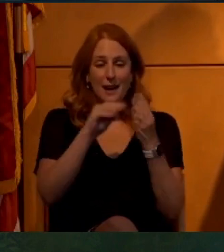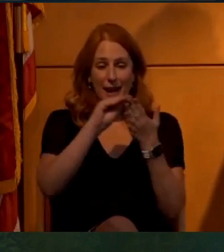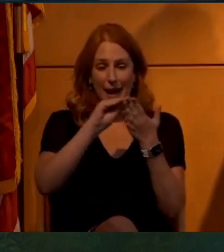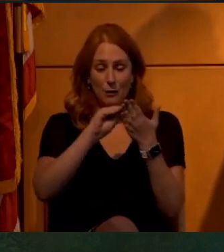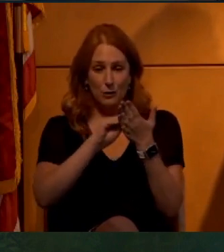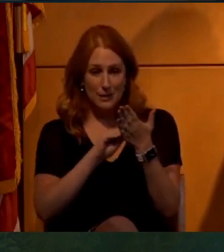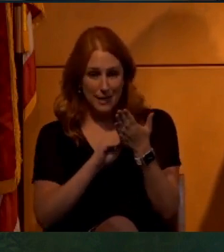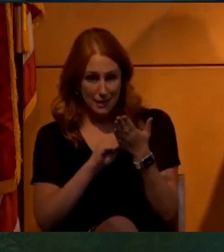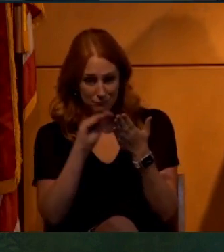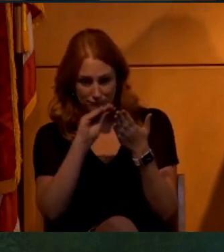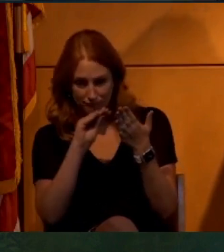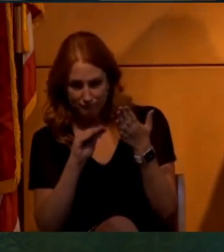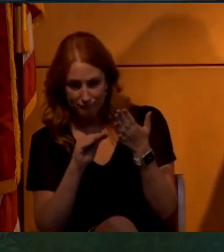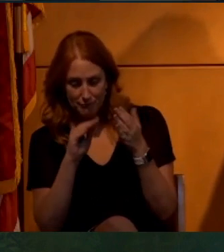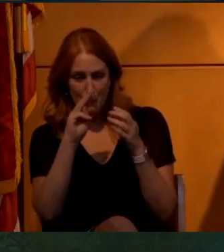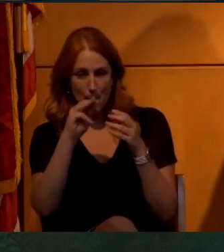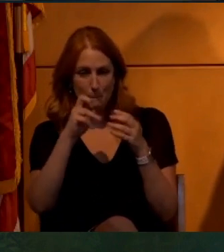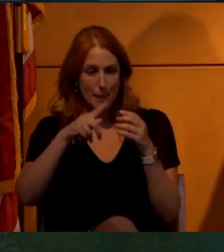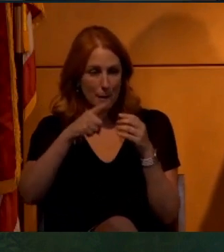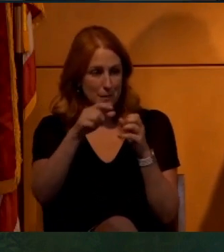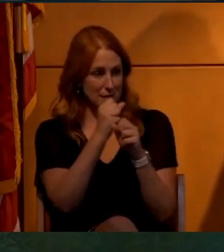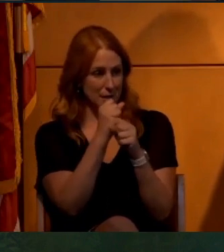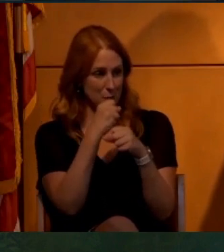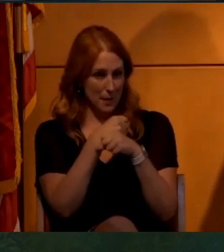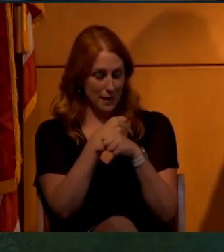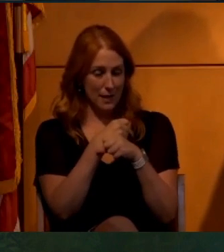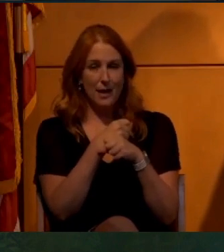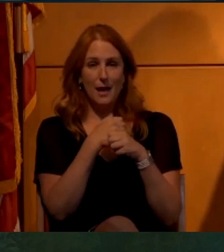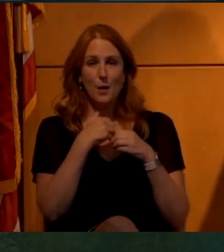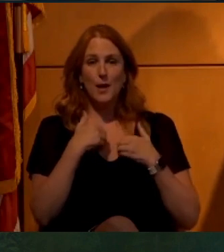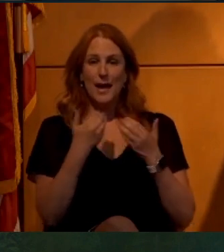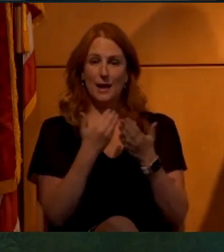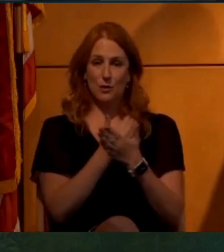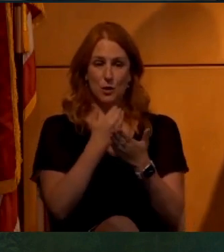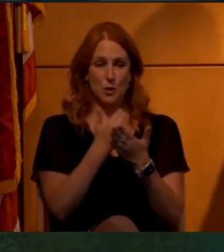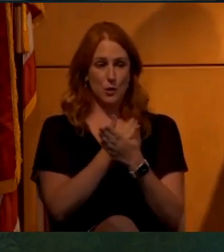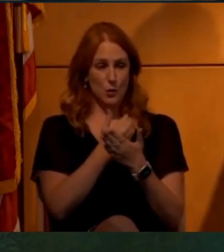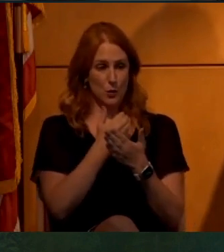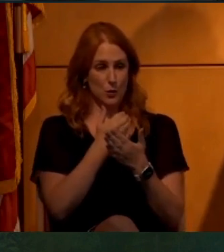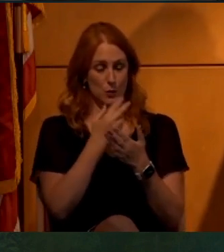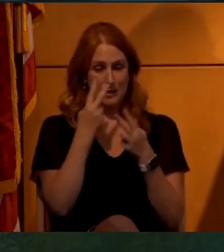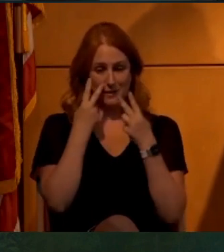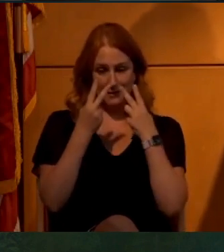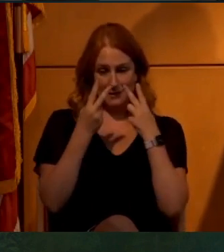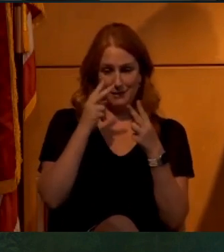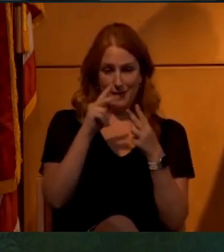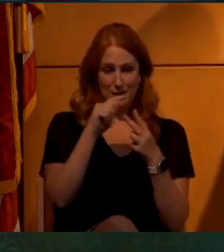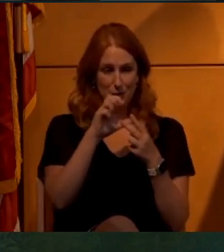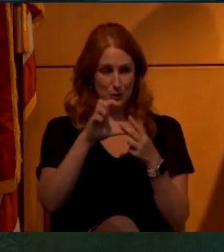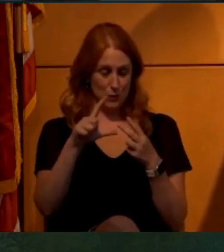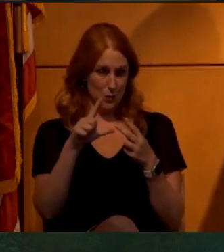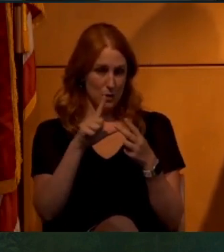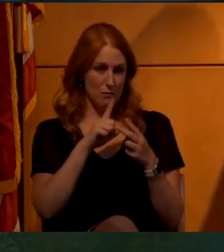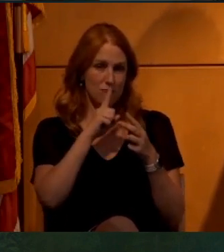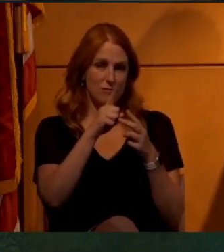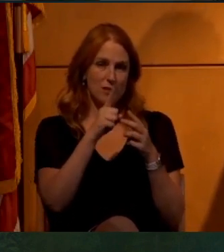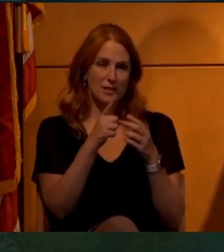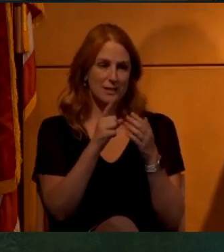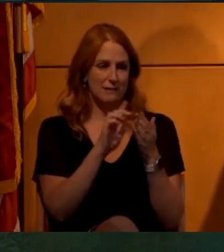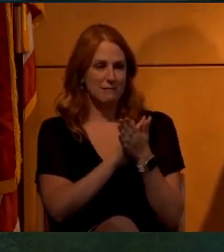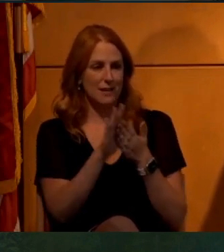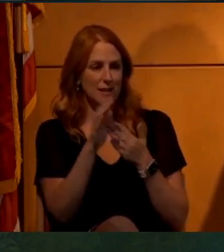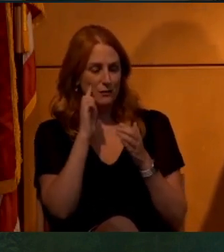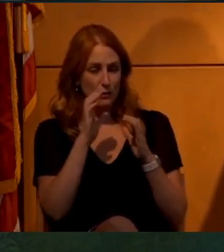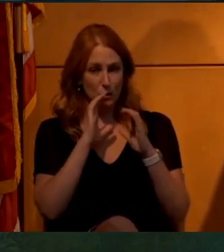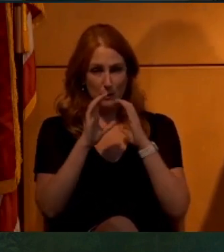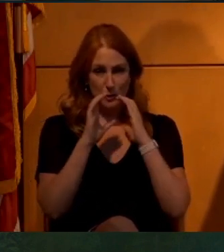you generate. And we have our new line of sight tool. This is especially useful in communications